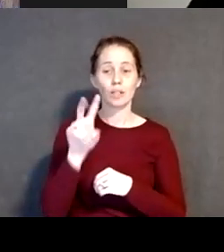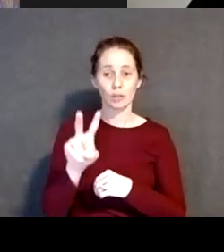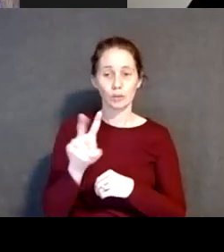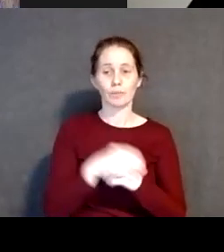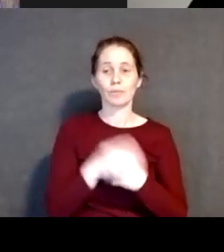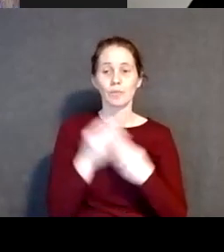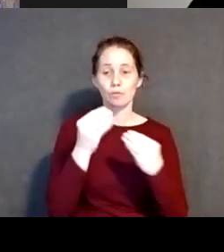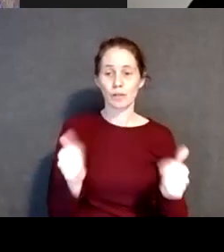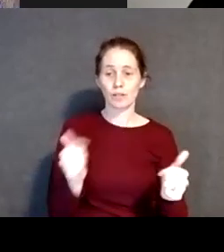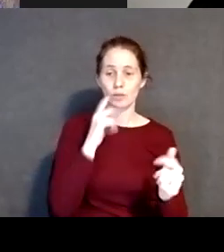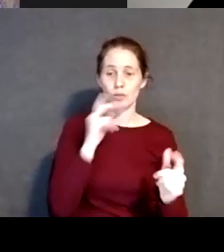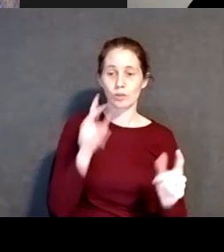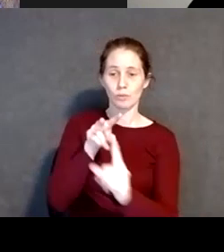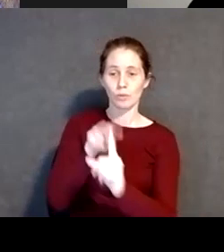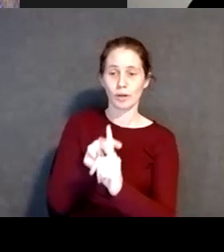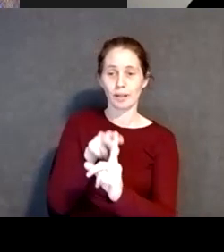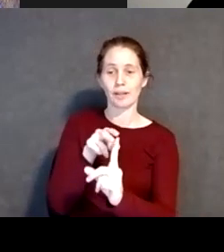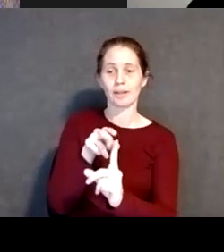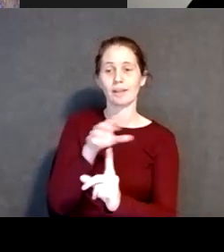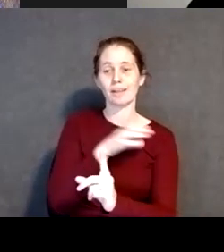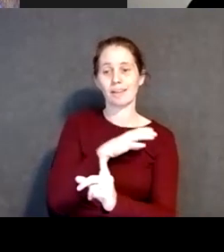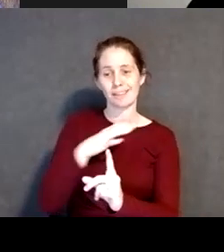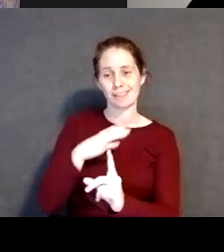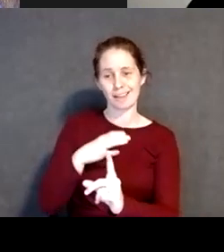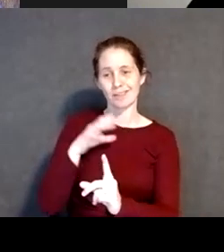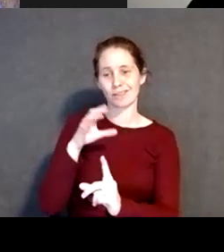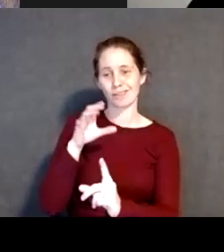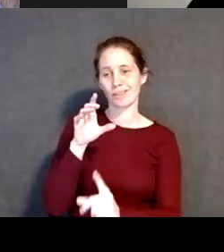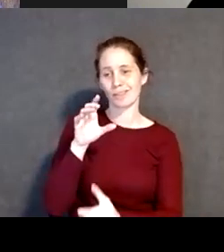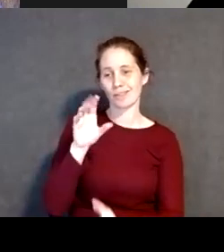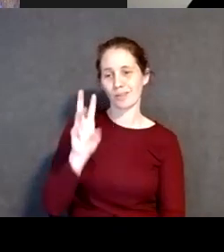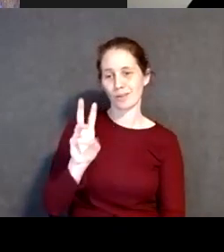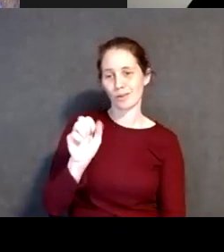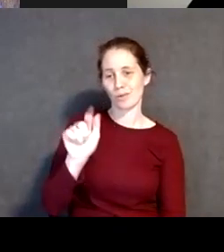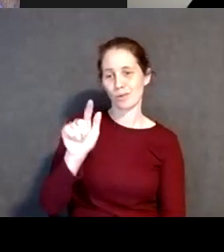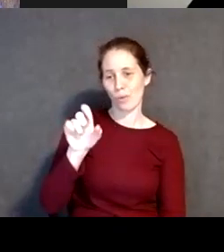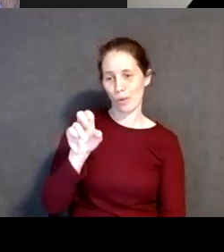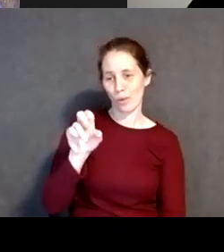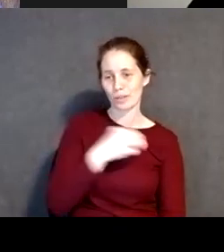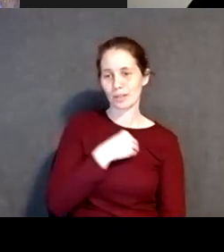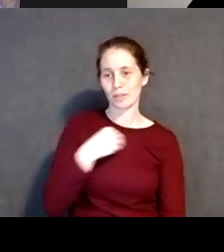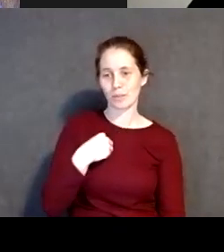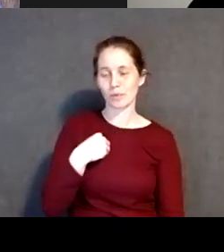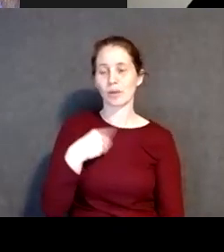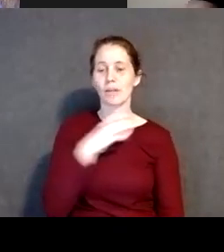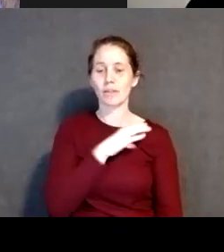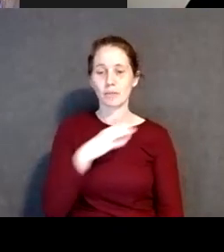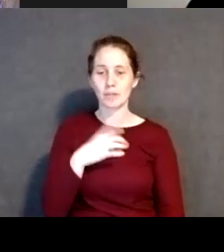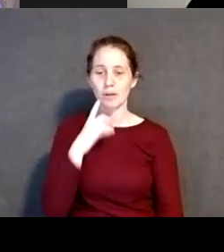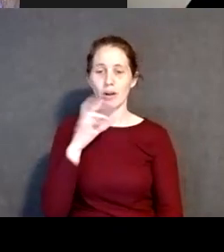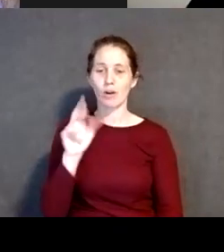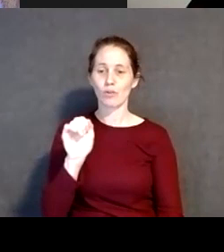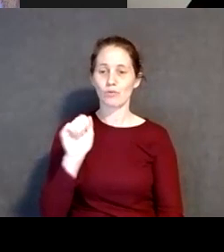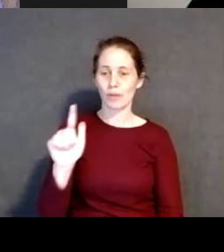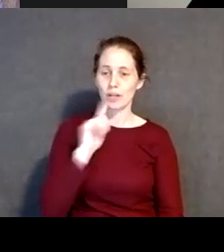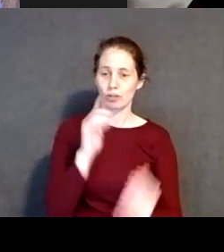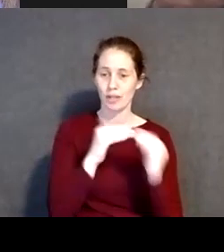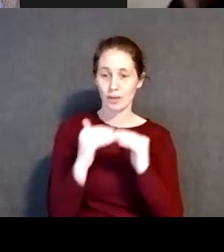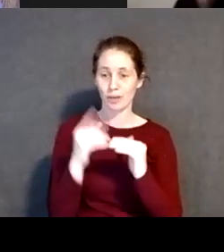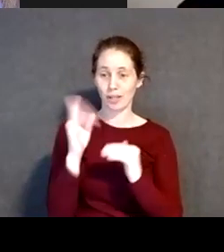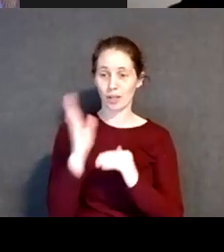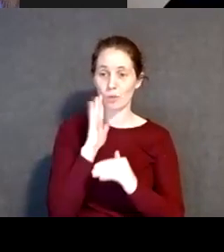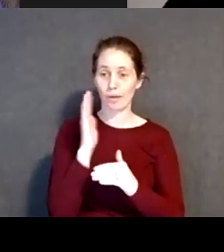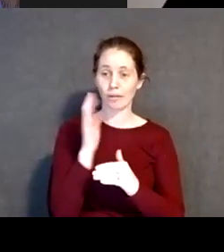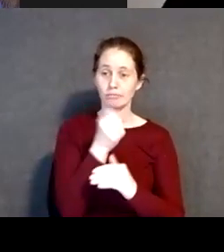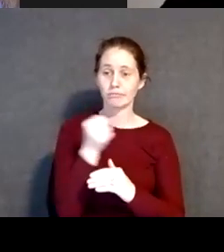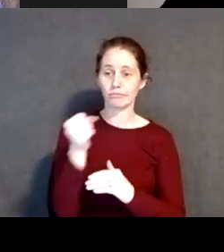1282, resolution appointing Councilman DeWitt Walton as a member of the Commission on Racial Equity. Councilman Walton would serve in a